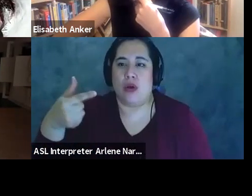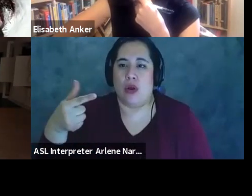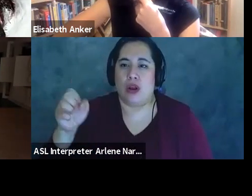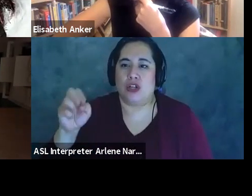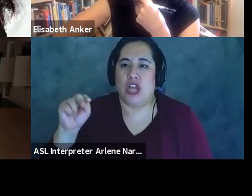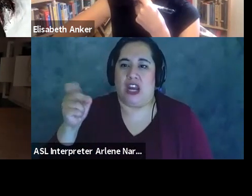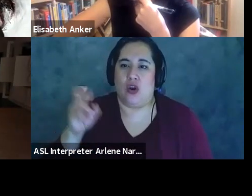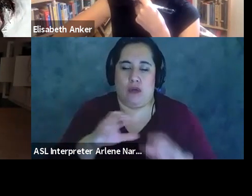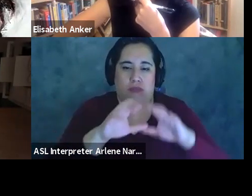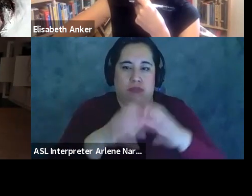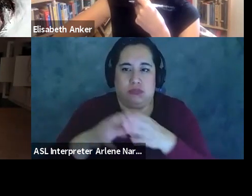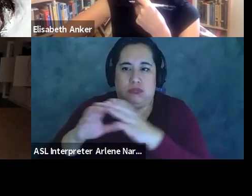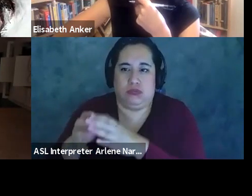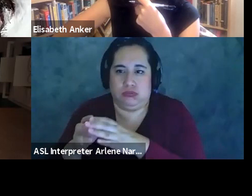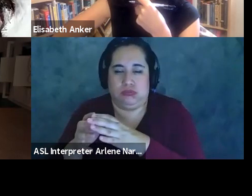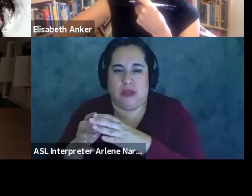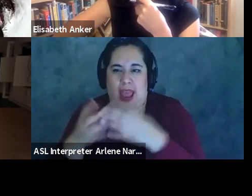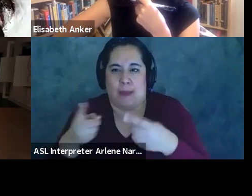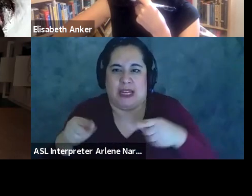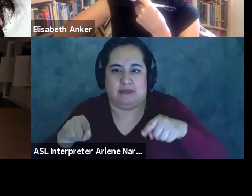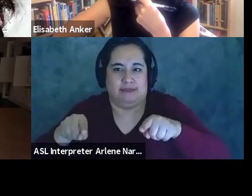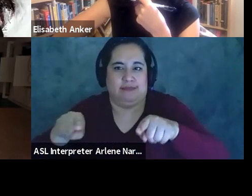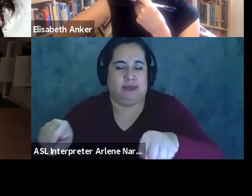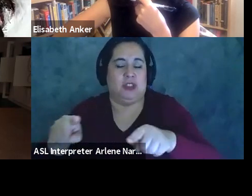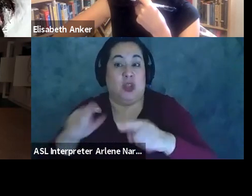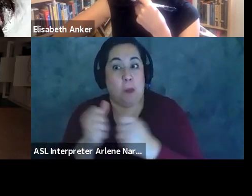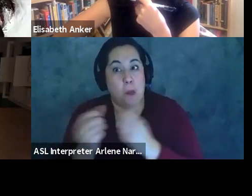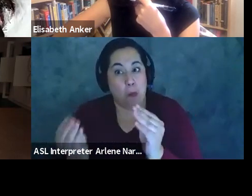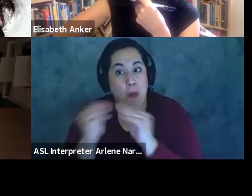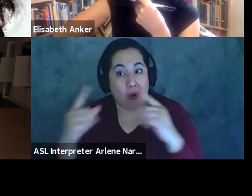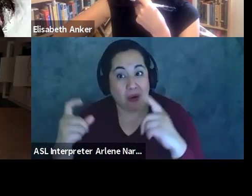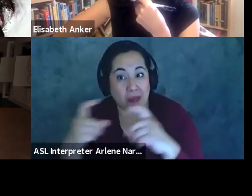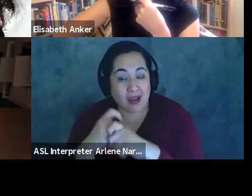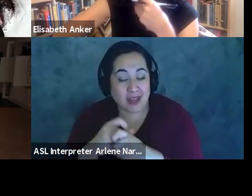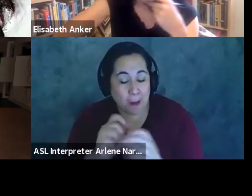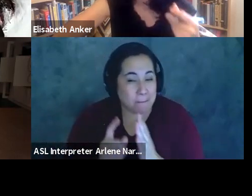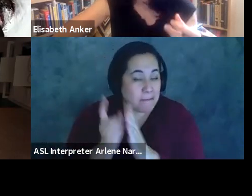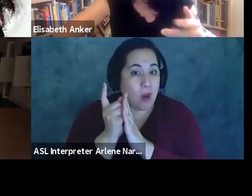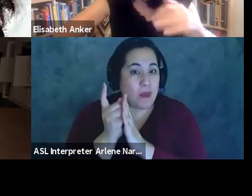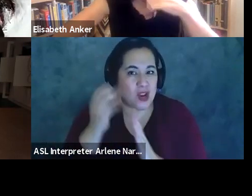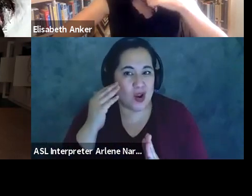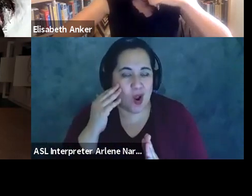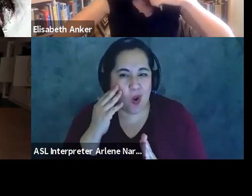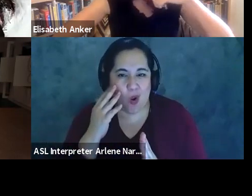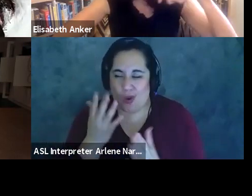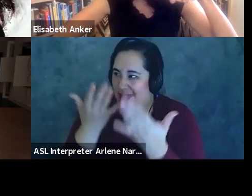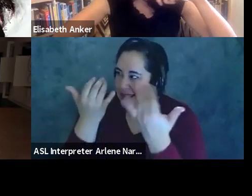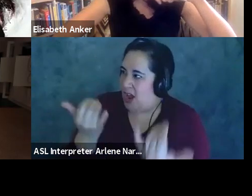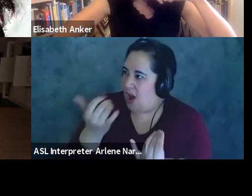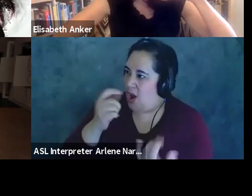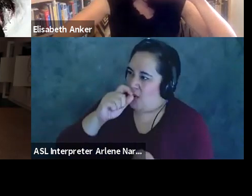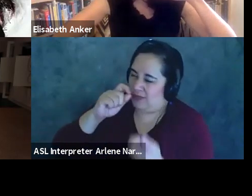of it. So sort of to complexify the moment of the the contemporary revolution,